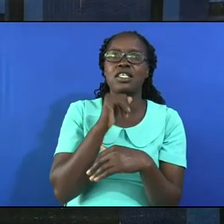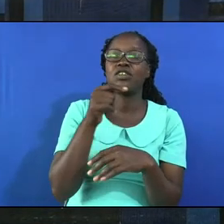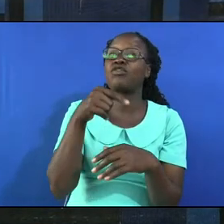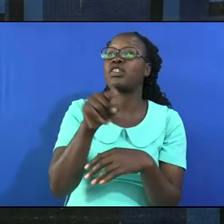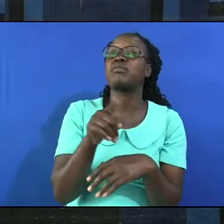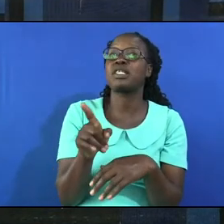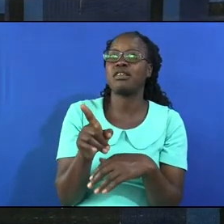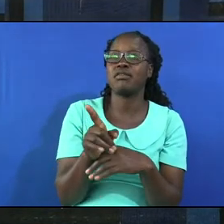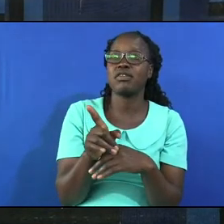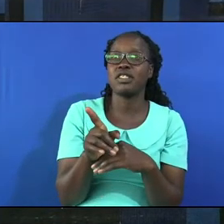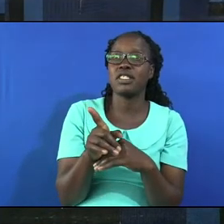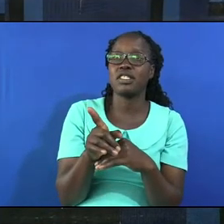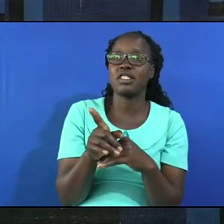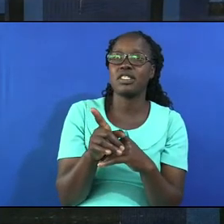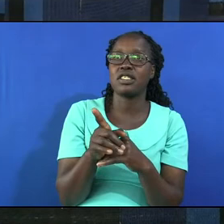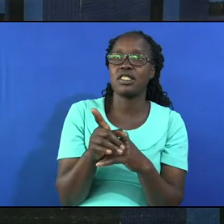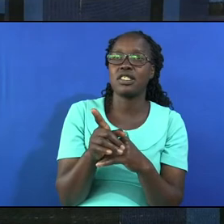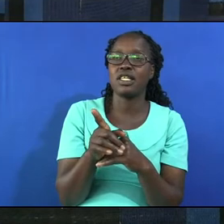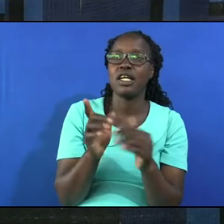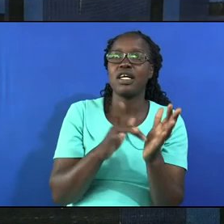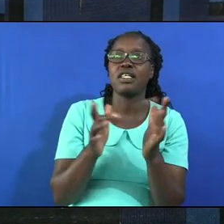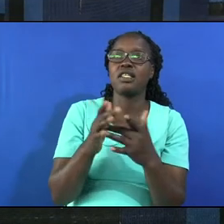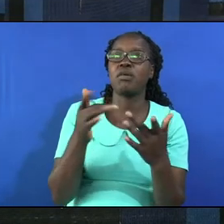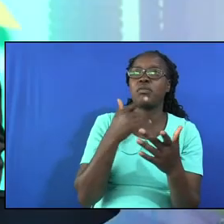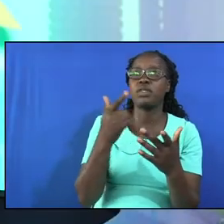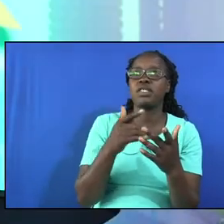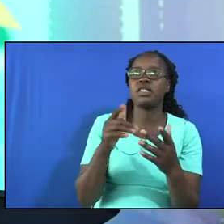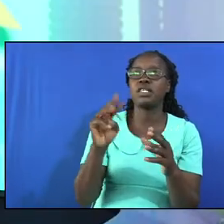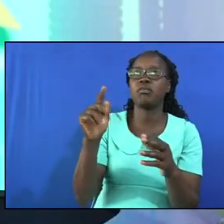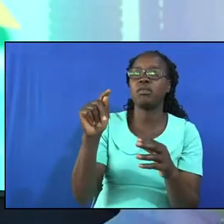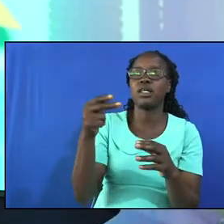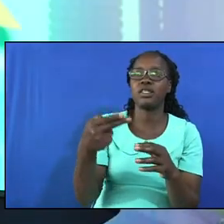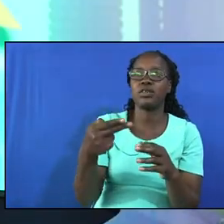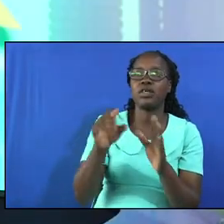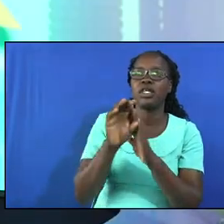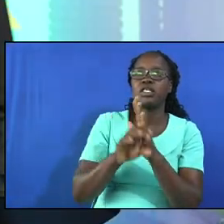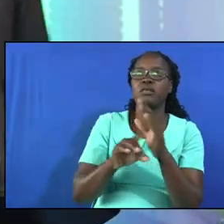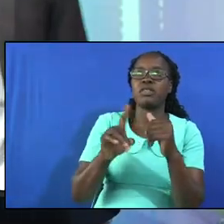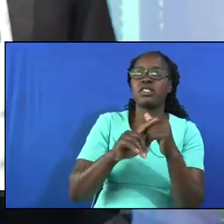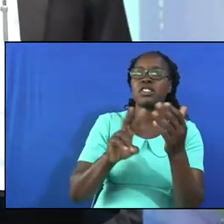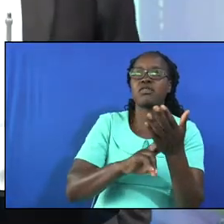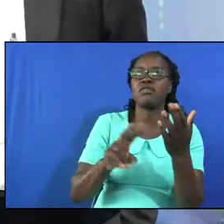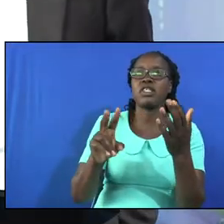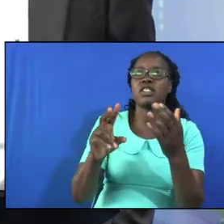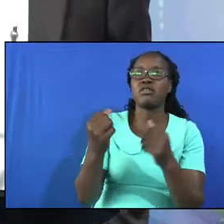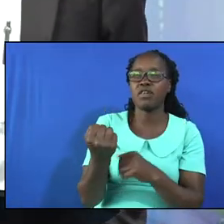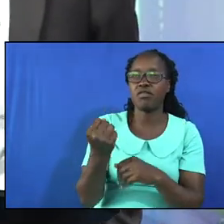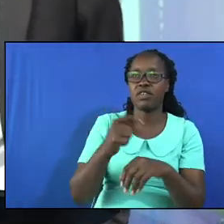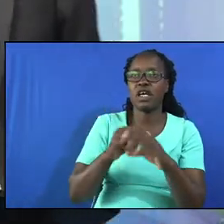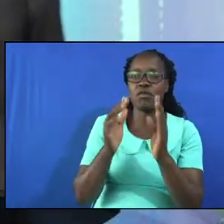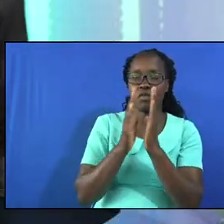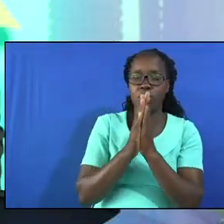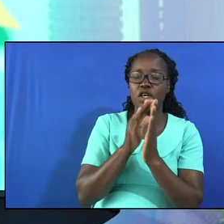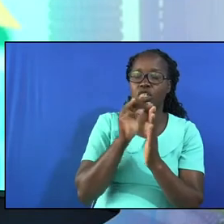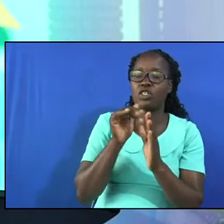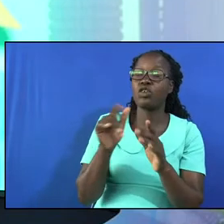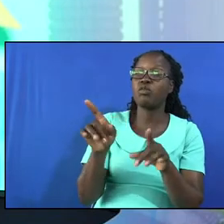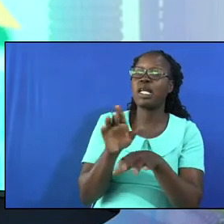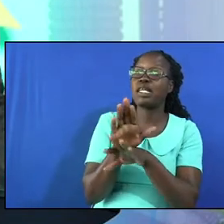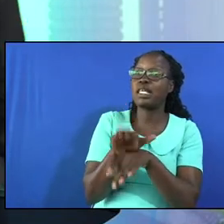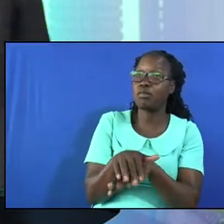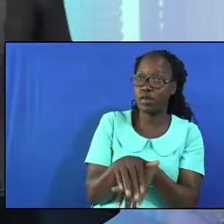for themselves. The Bible says in Matthew chapter 6 verse 5 that, and when you pray, do not be like